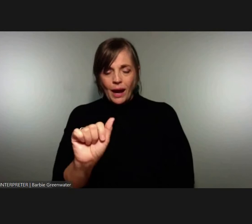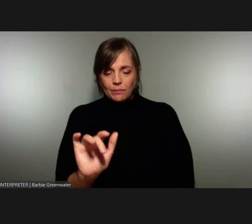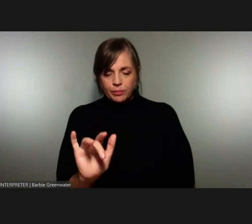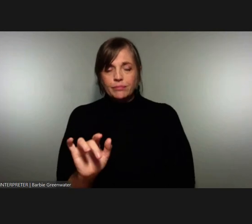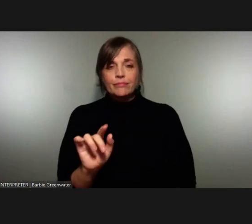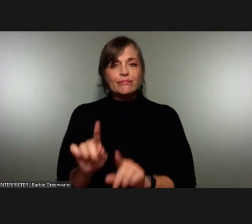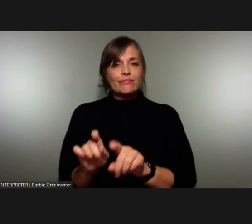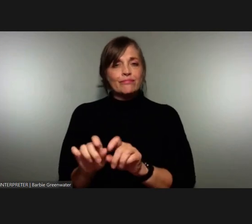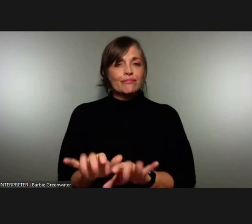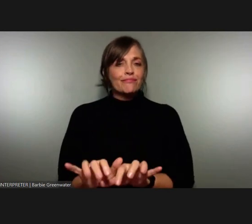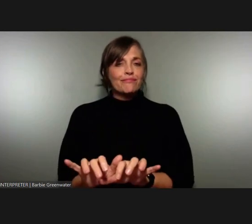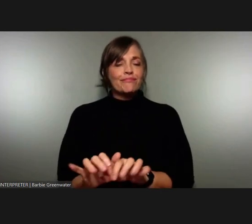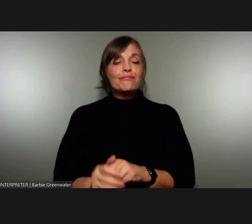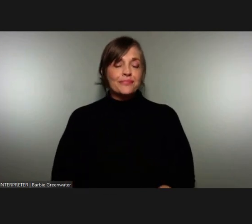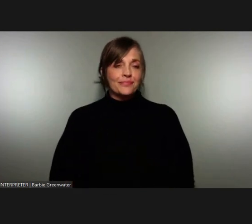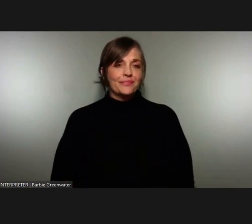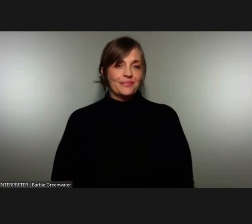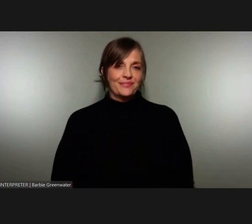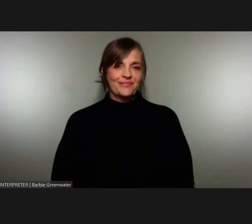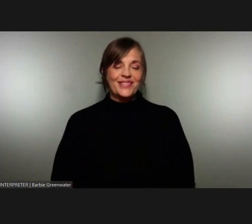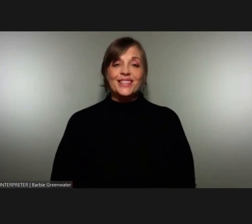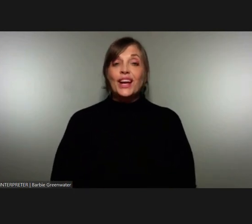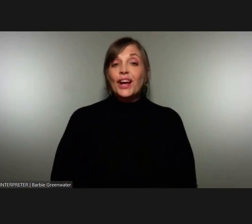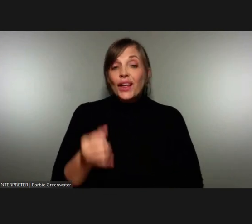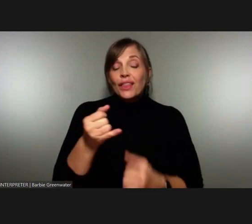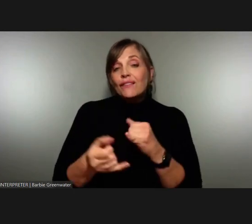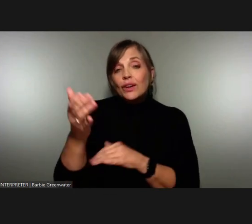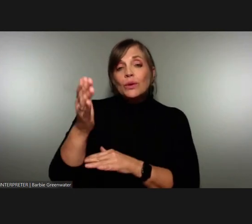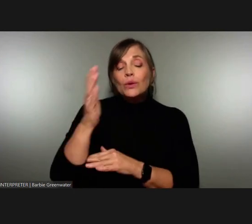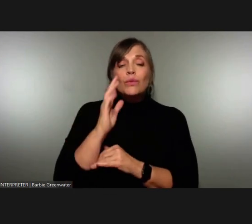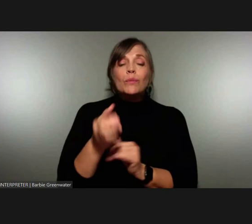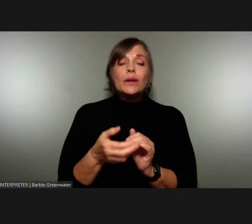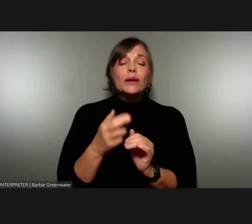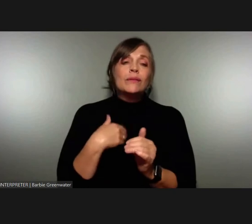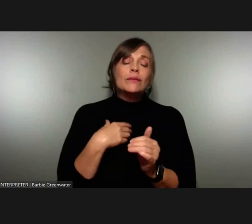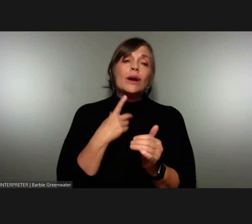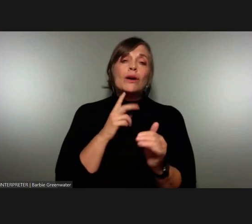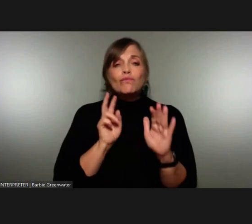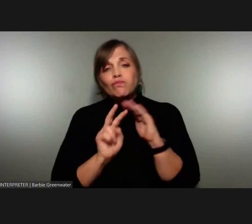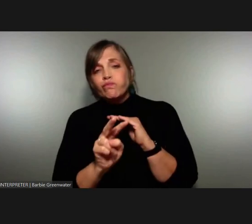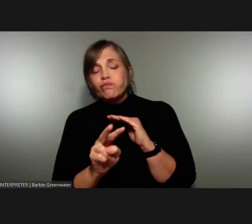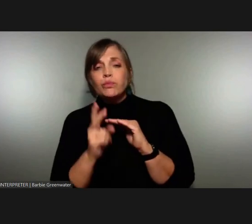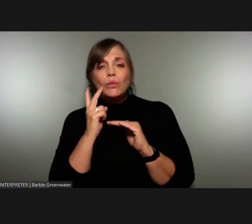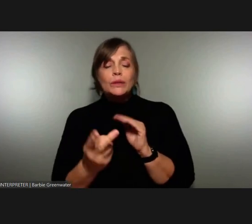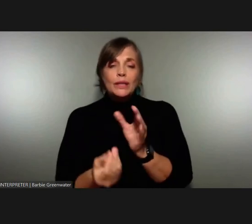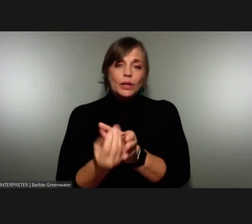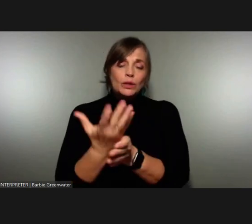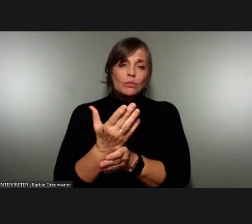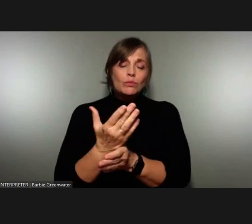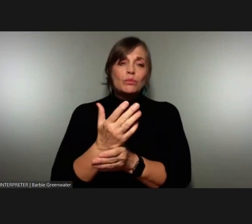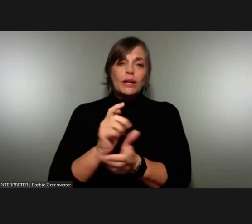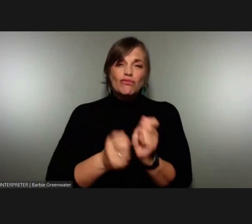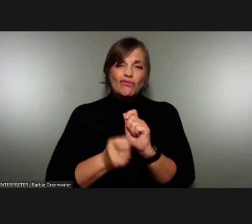final presentation for this evening will be a preview of TARTA's spring schedule changes for our fixed route bus